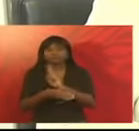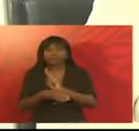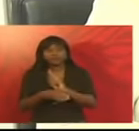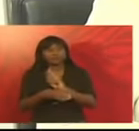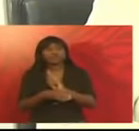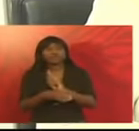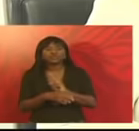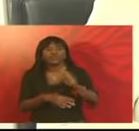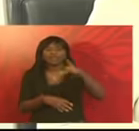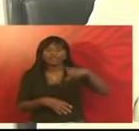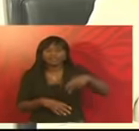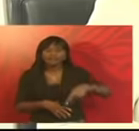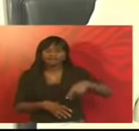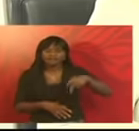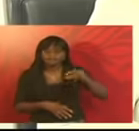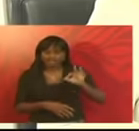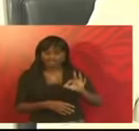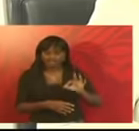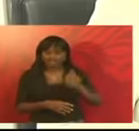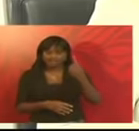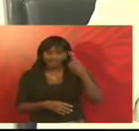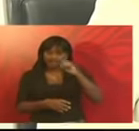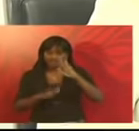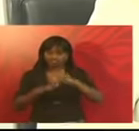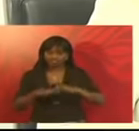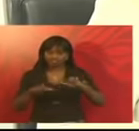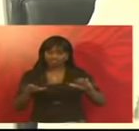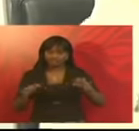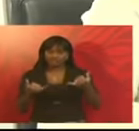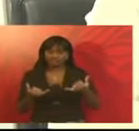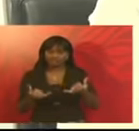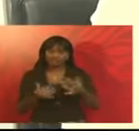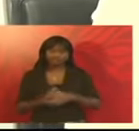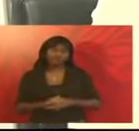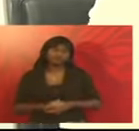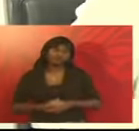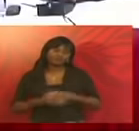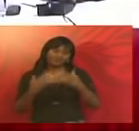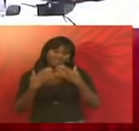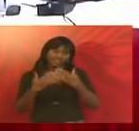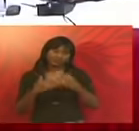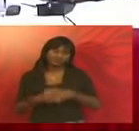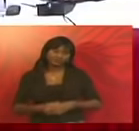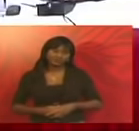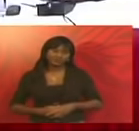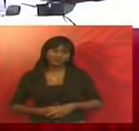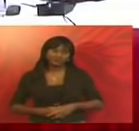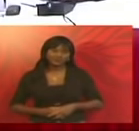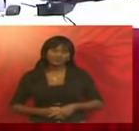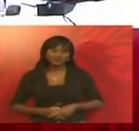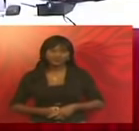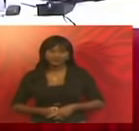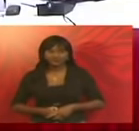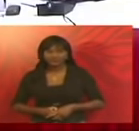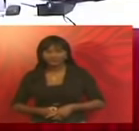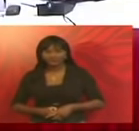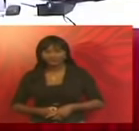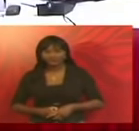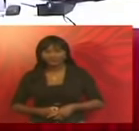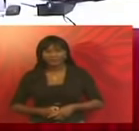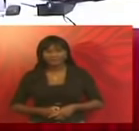the Pfizer vaccine right now for our pediatric population. Thank you. And thank you, Dr. Hines